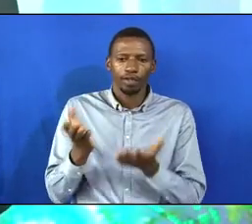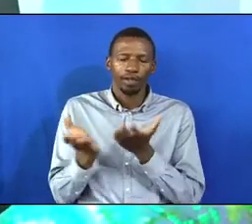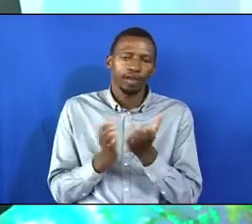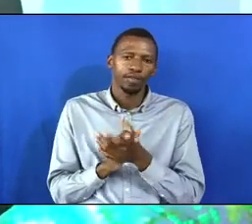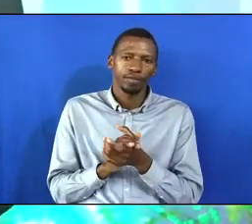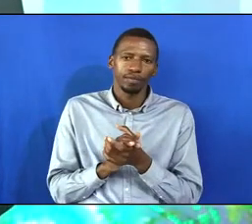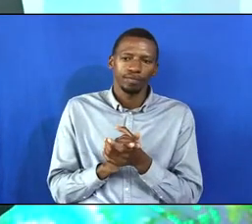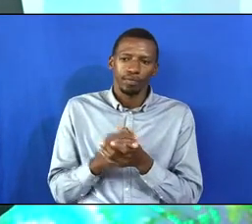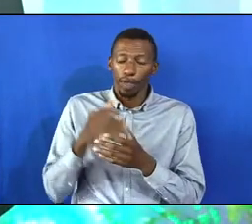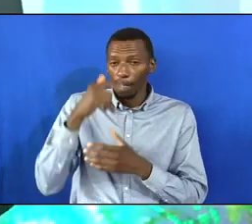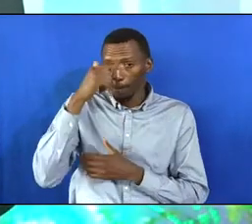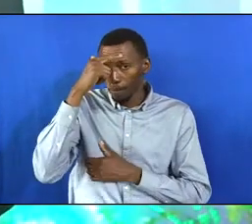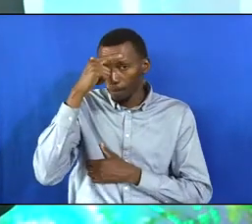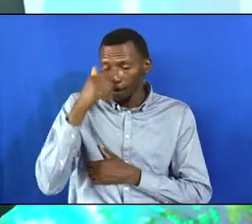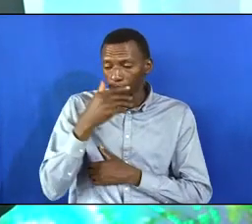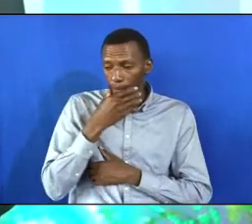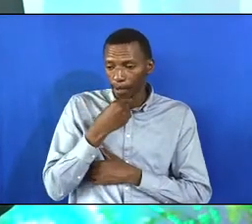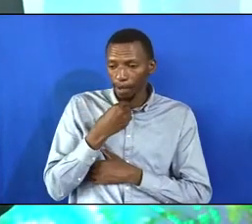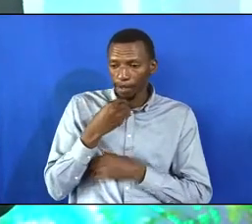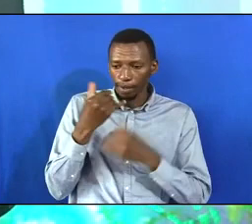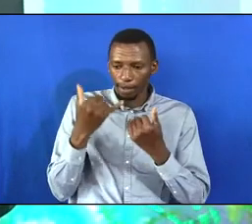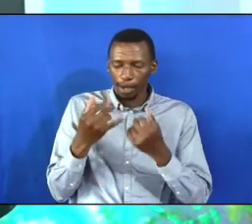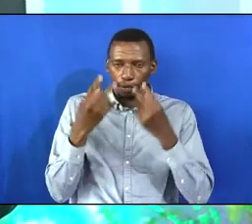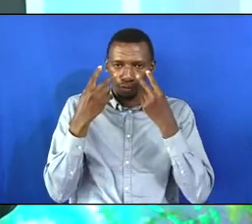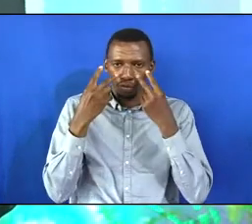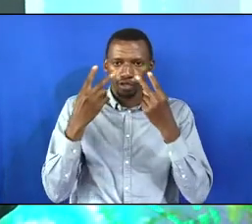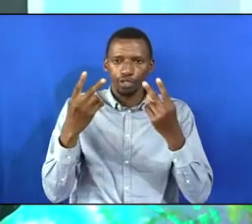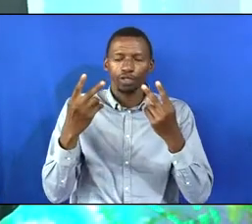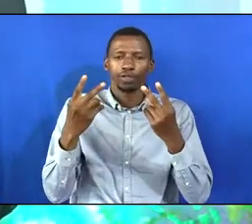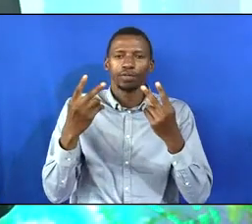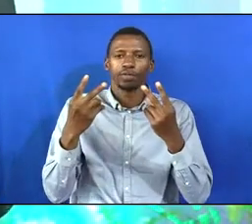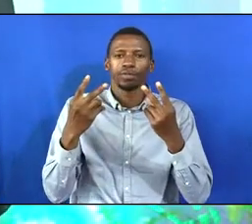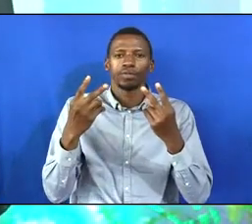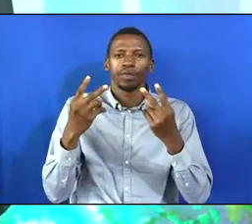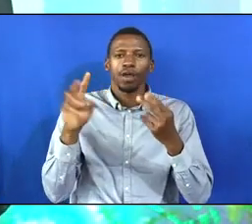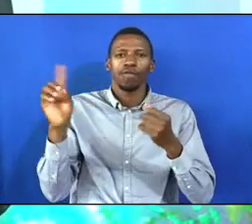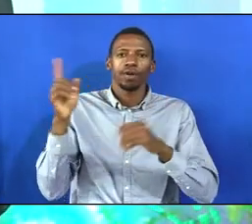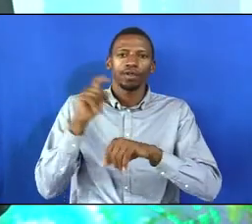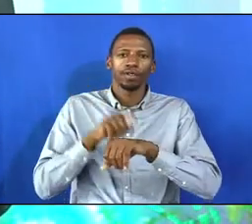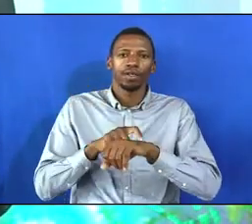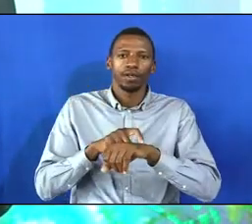time, and he has got the object that he was seeking for.